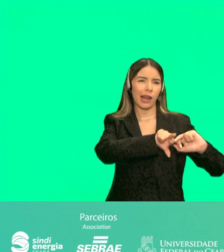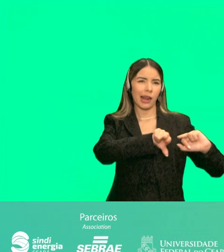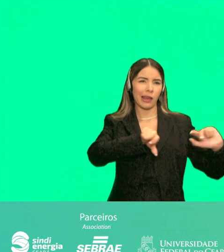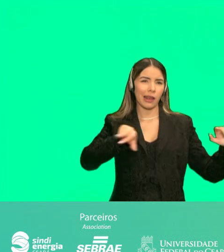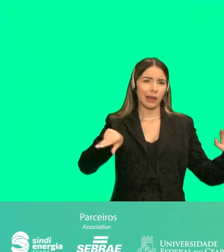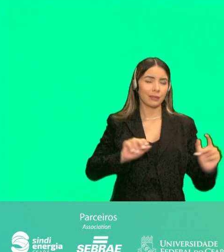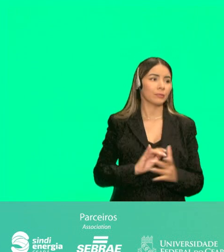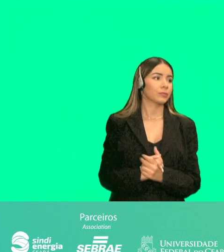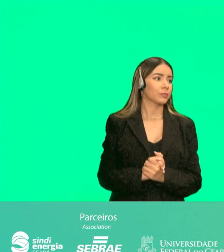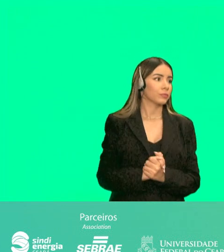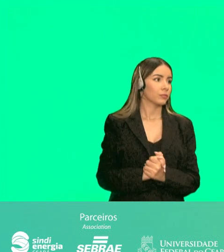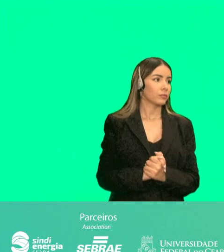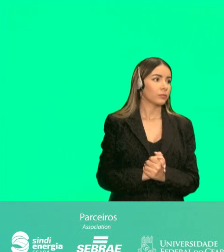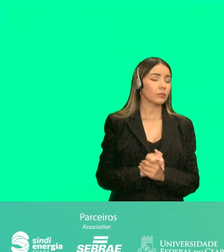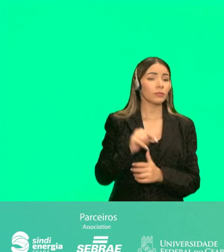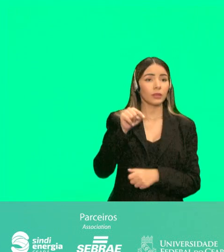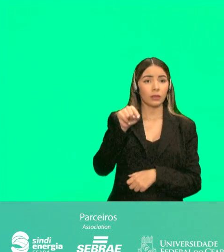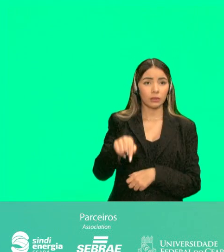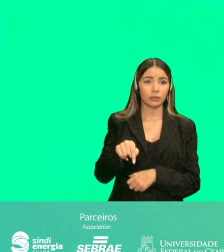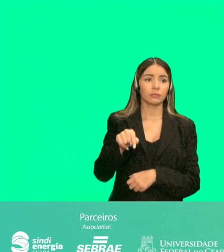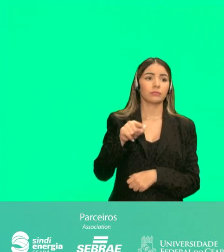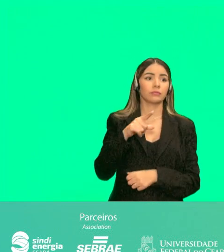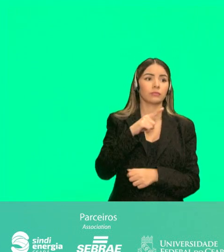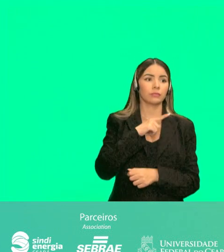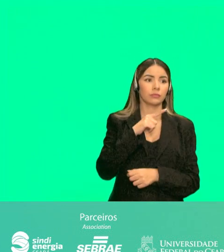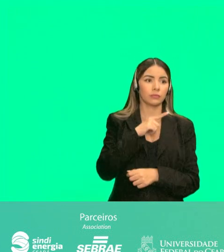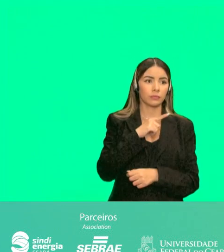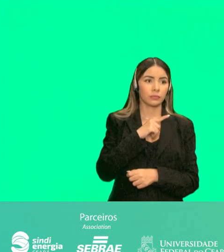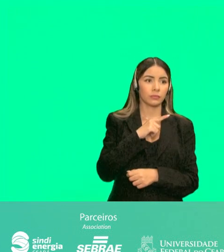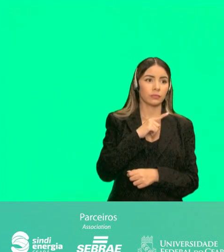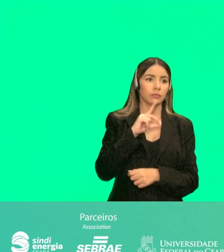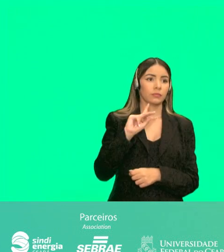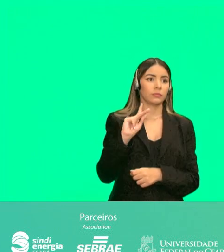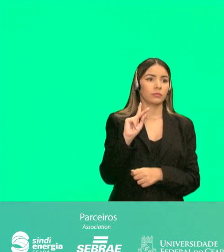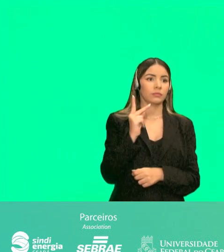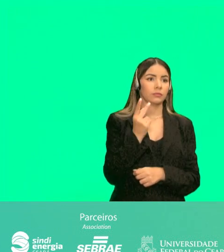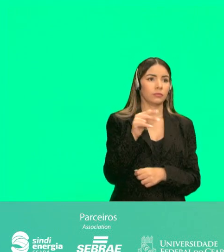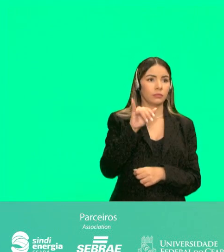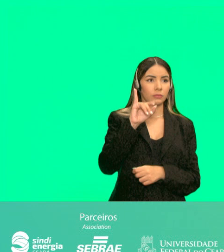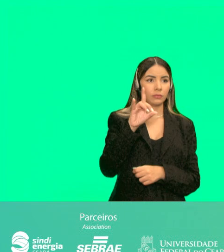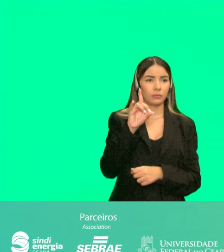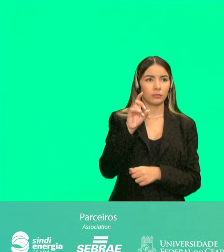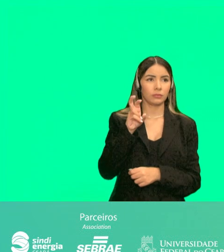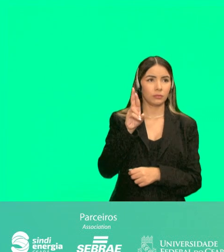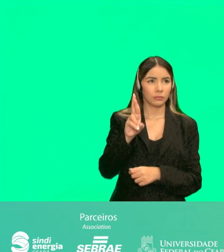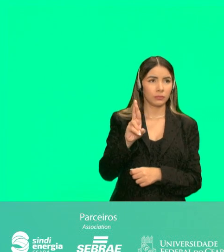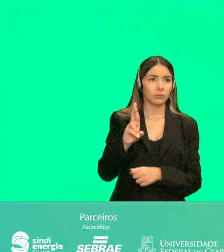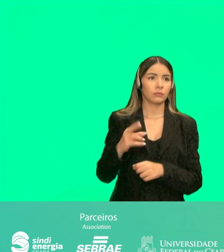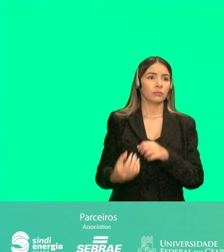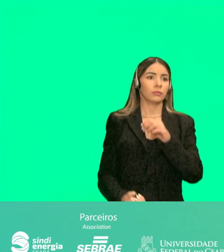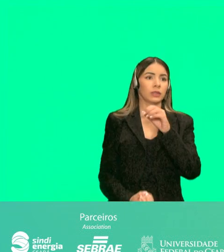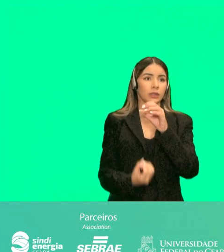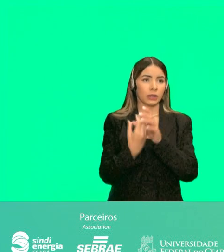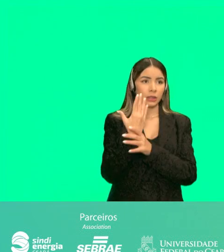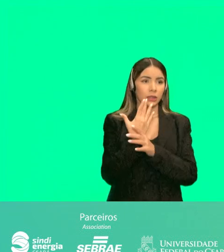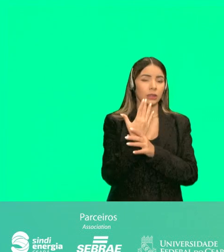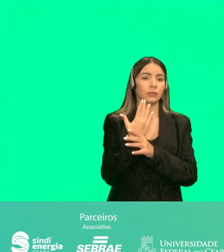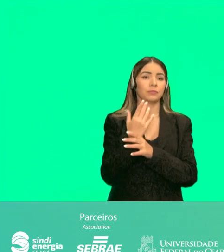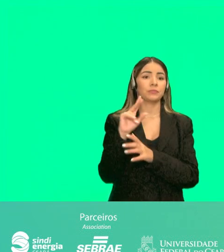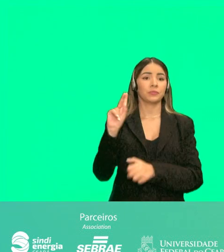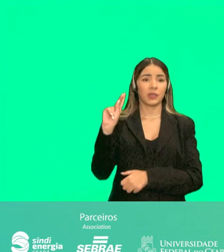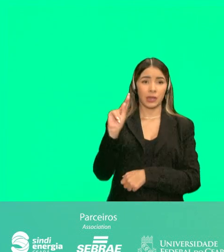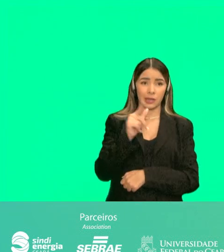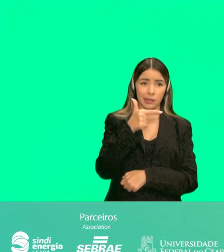and Entra um equipamento da Hydron que produz they are hidrogênio. the machinery. Acerta o botão. They Que produz provide the hidrogênio machinery